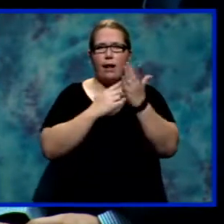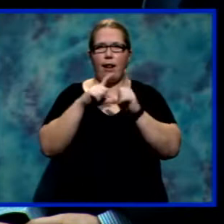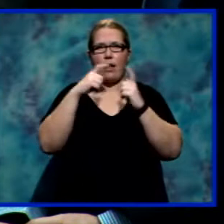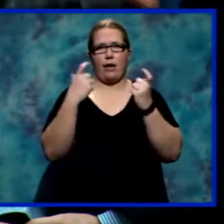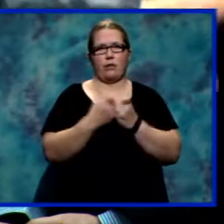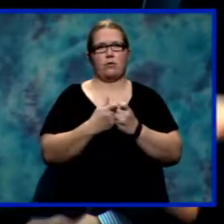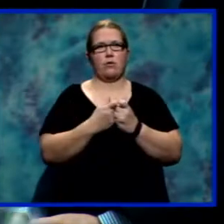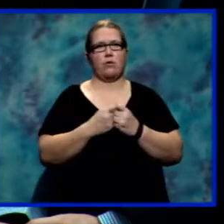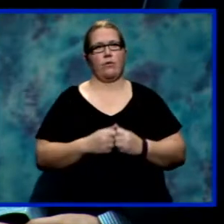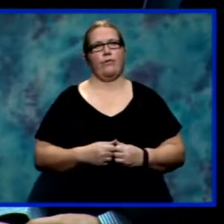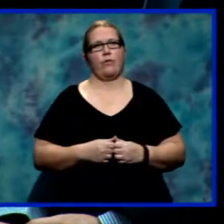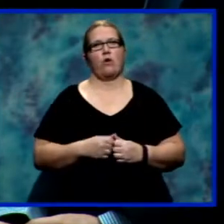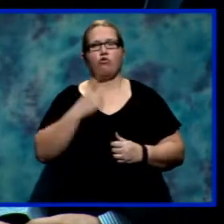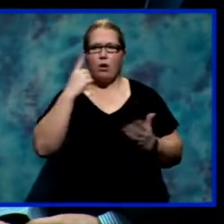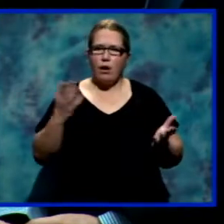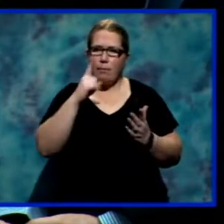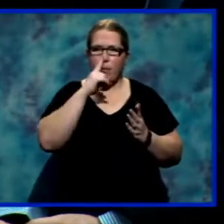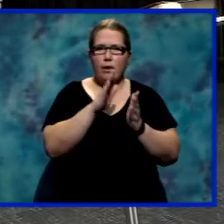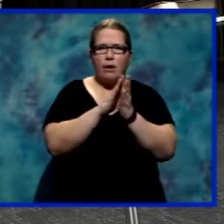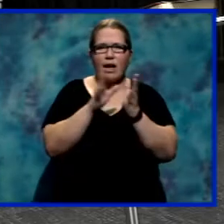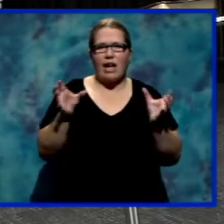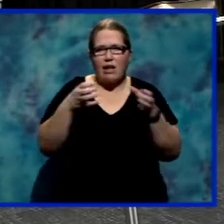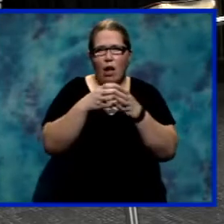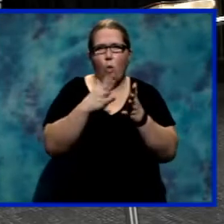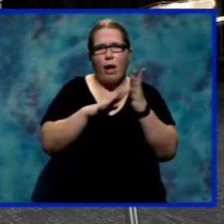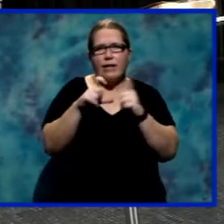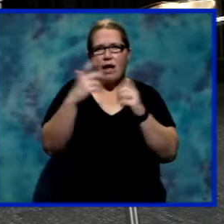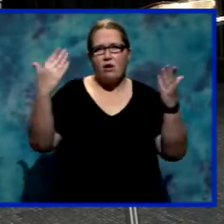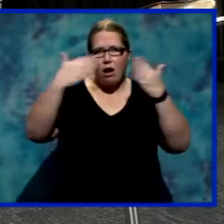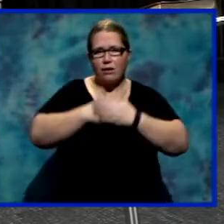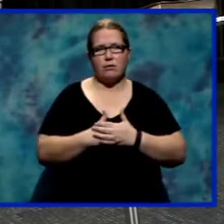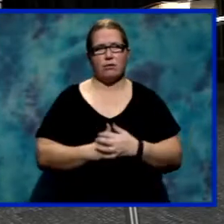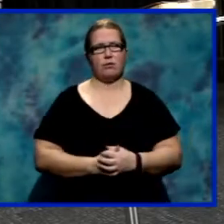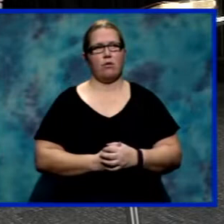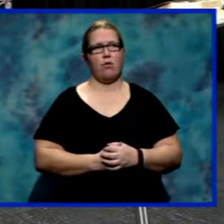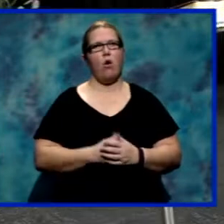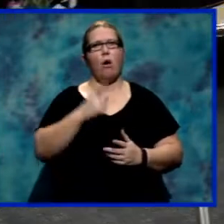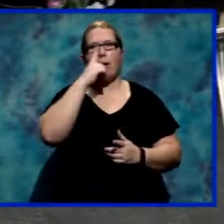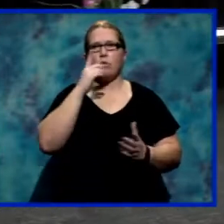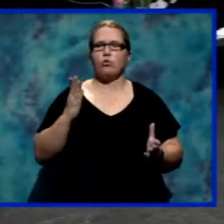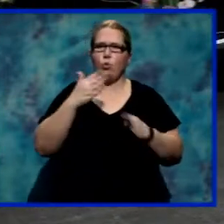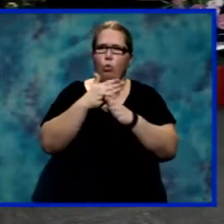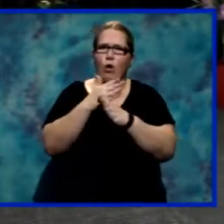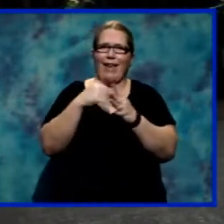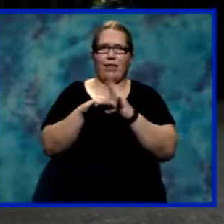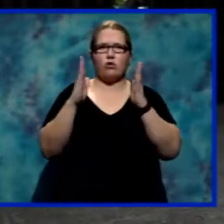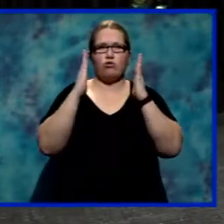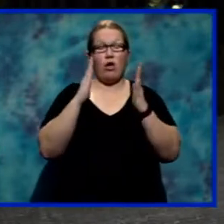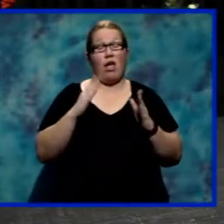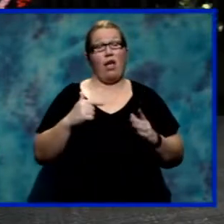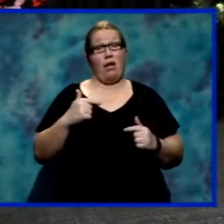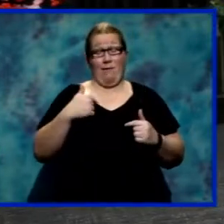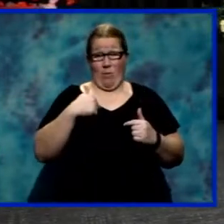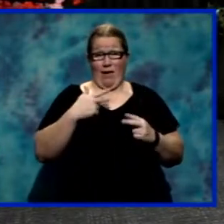the small groups on Wednesday night or to take positions in the church. And for 28